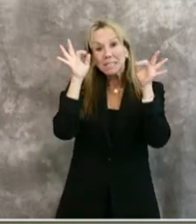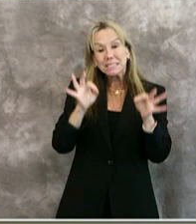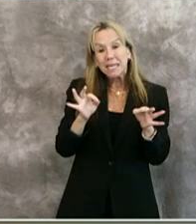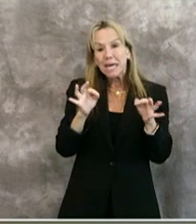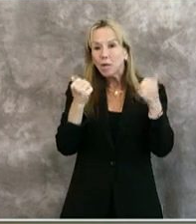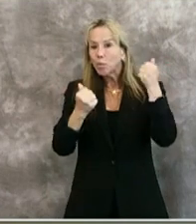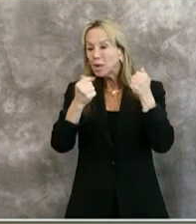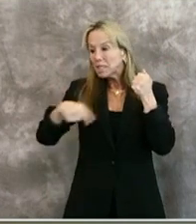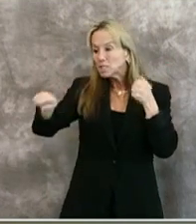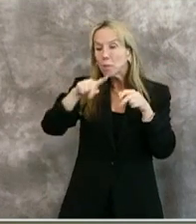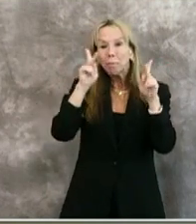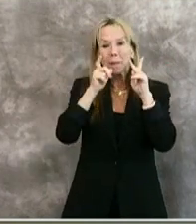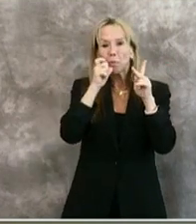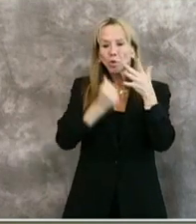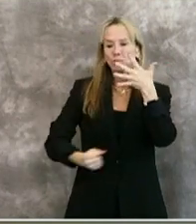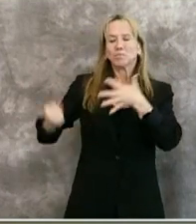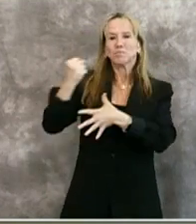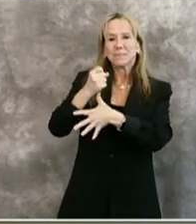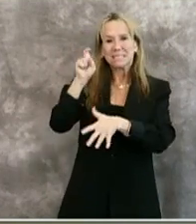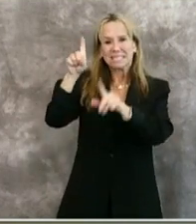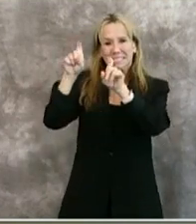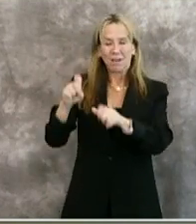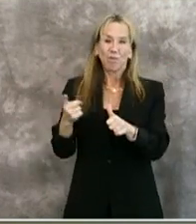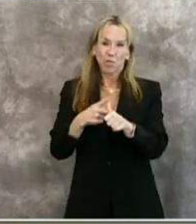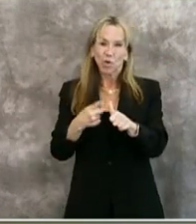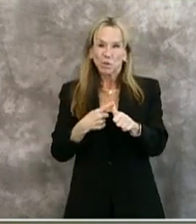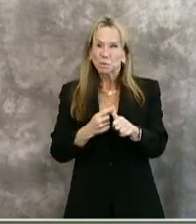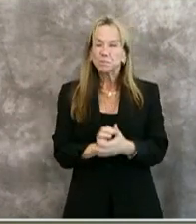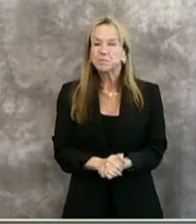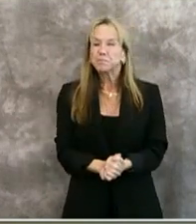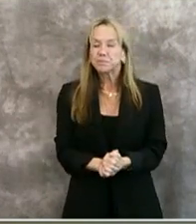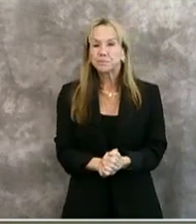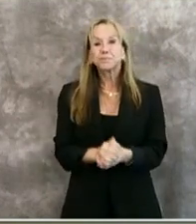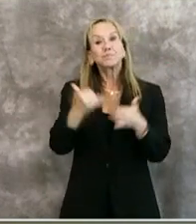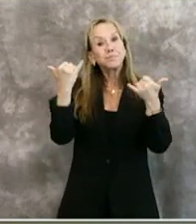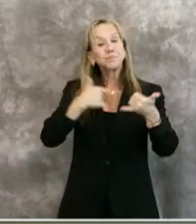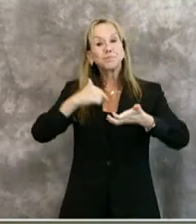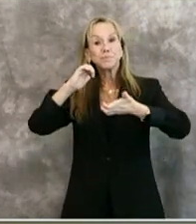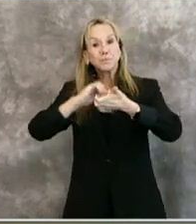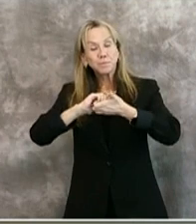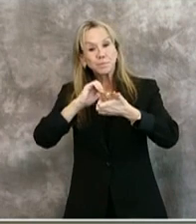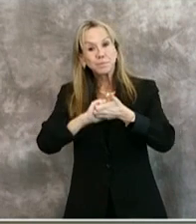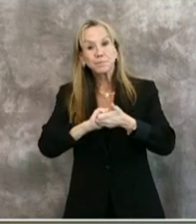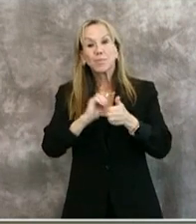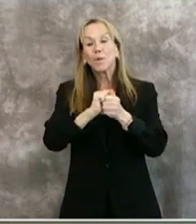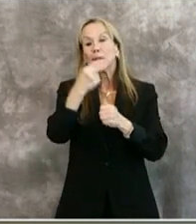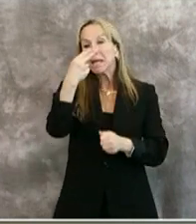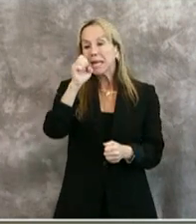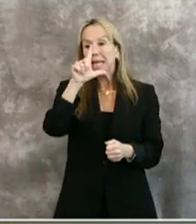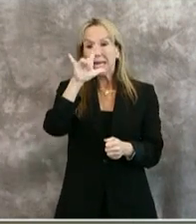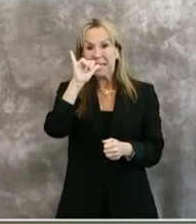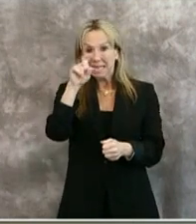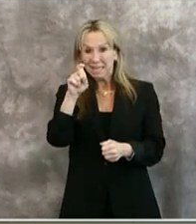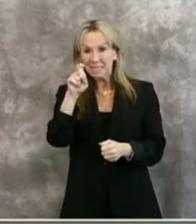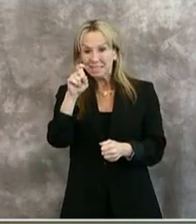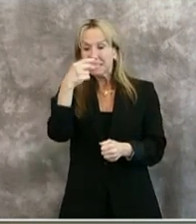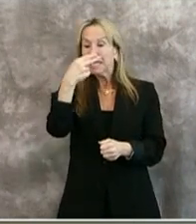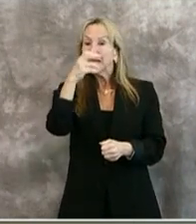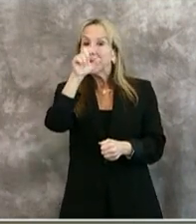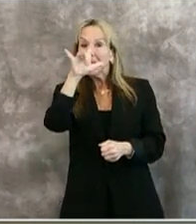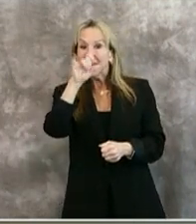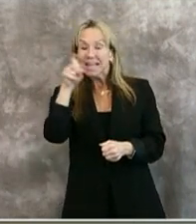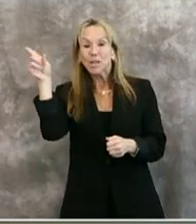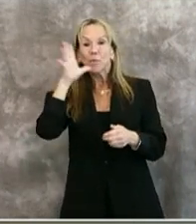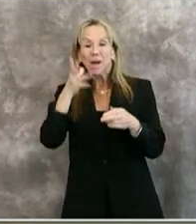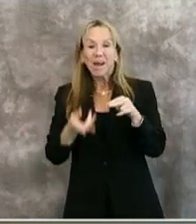highest priority folks in order to get testing. Because of the partnership we're announcing today with Helix, adding in